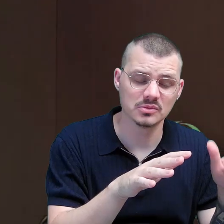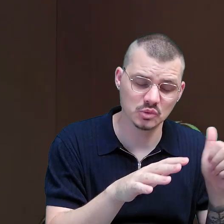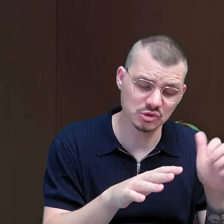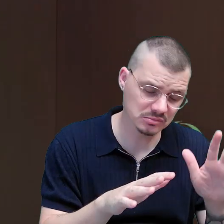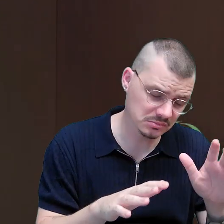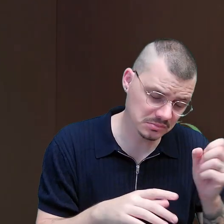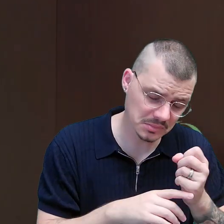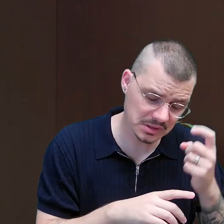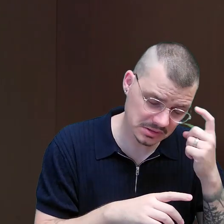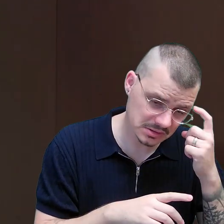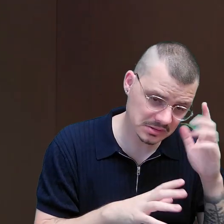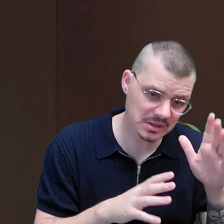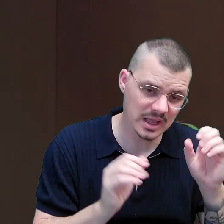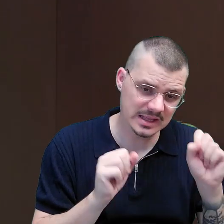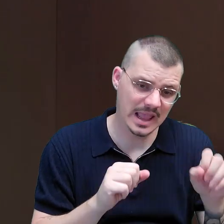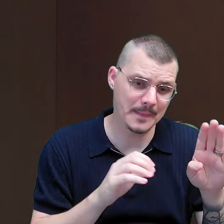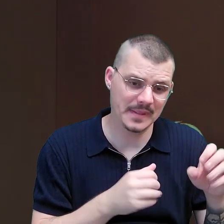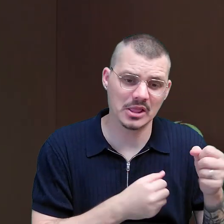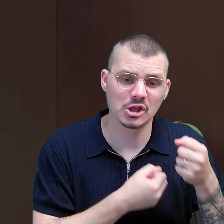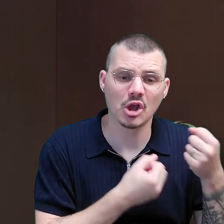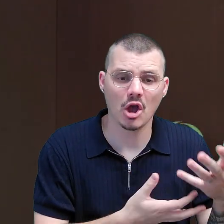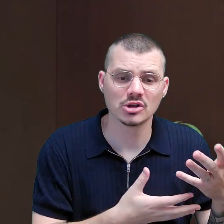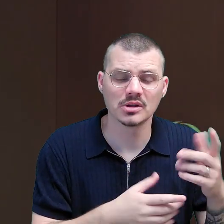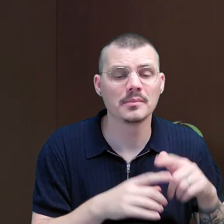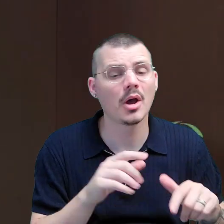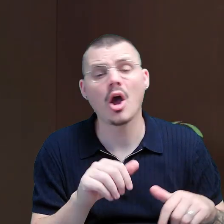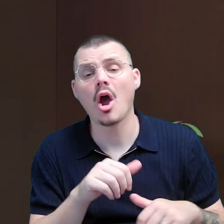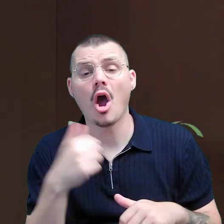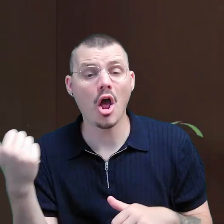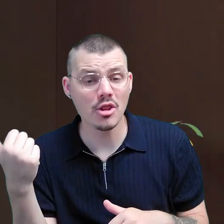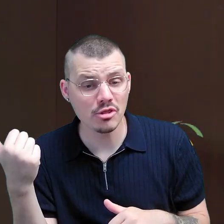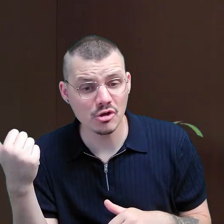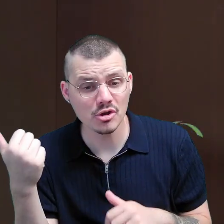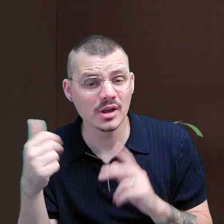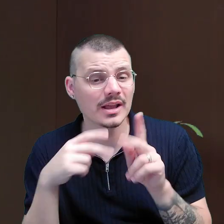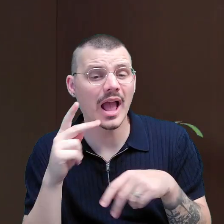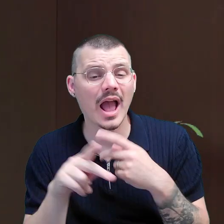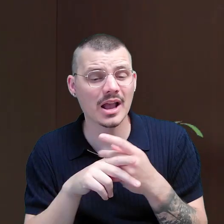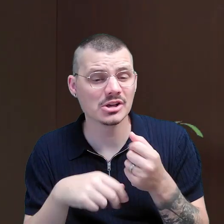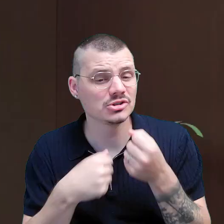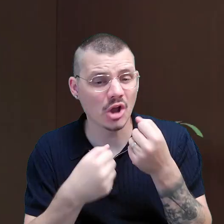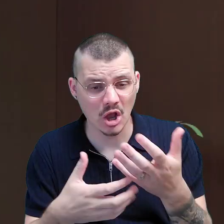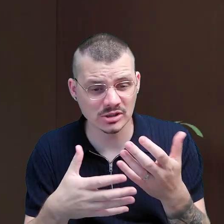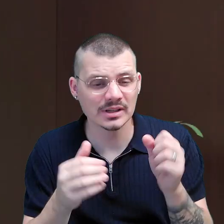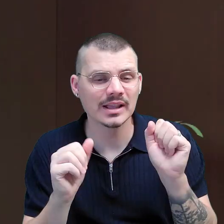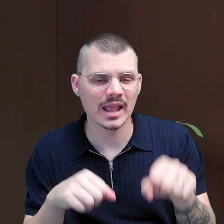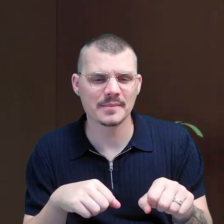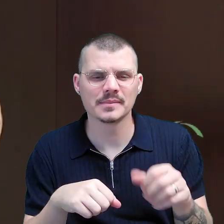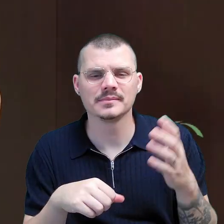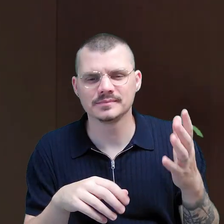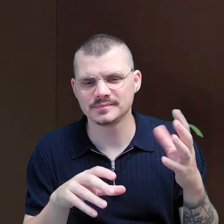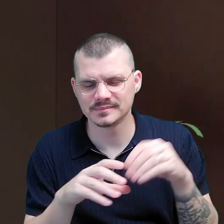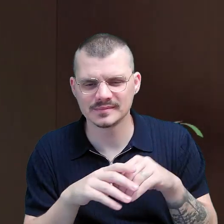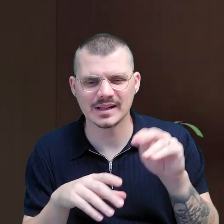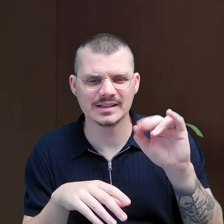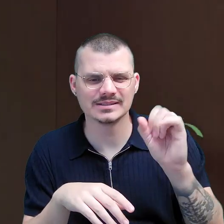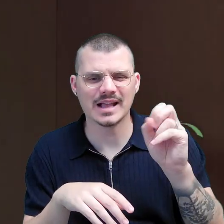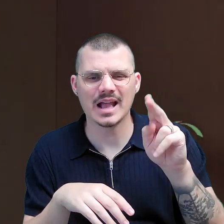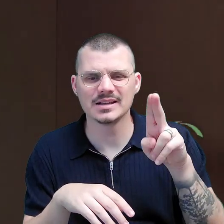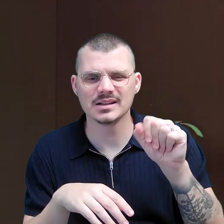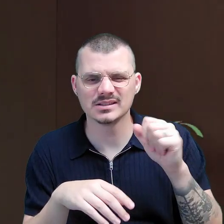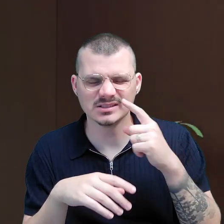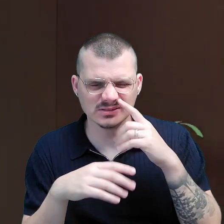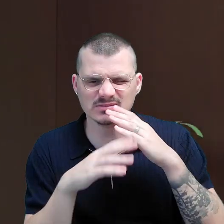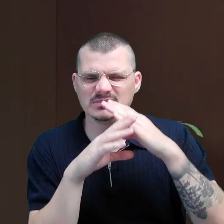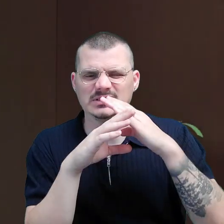so. It can be the cause, but other causes can include sinus